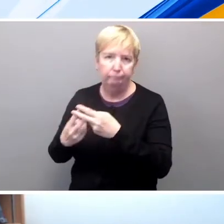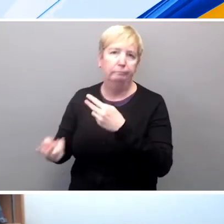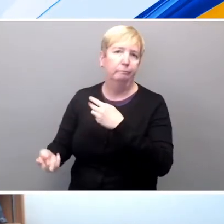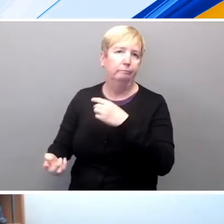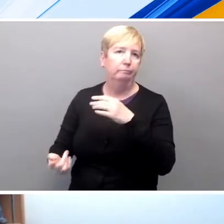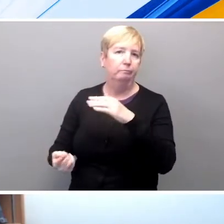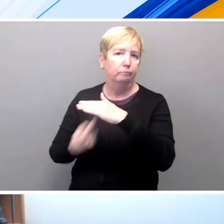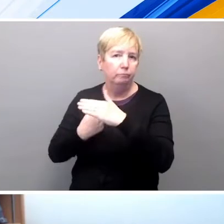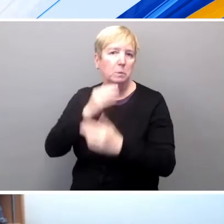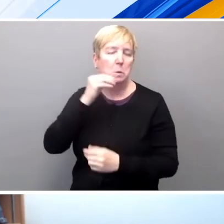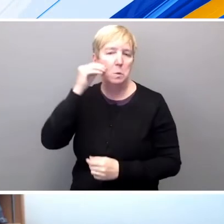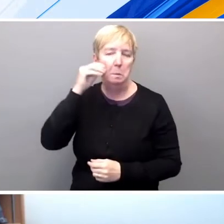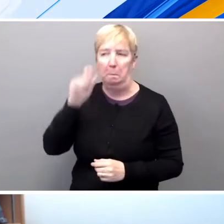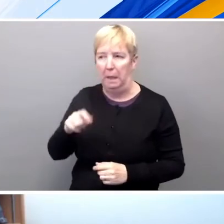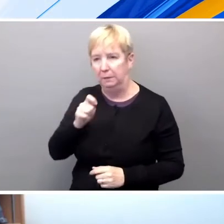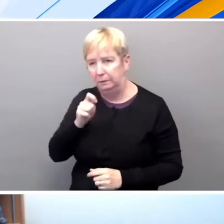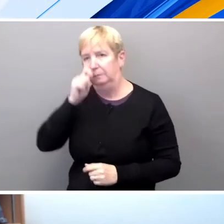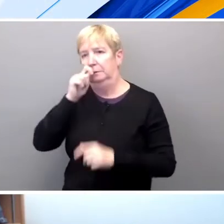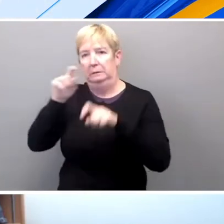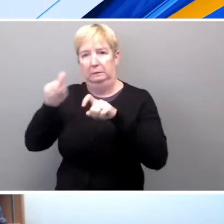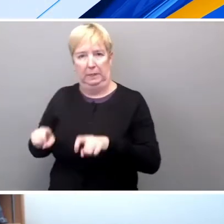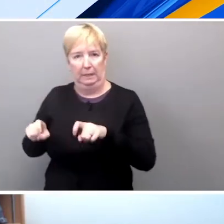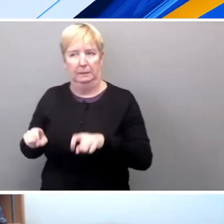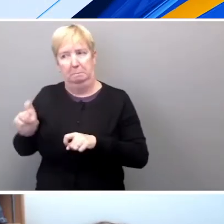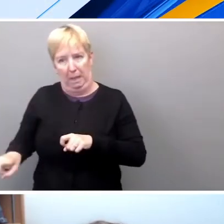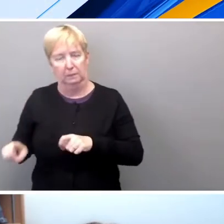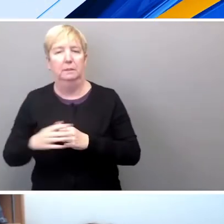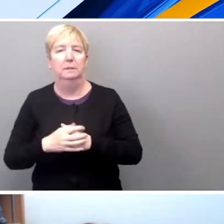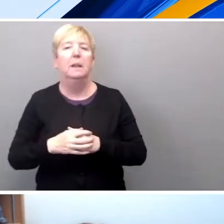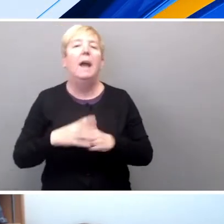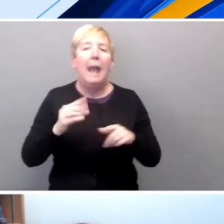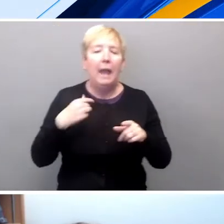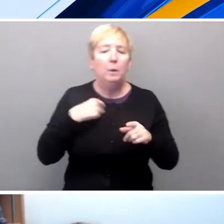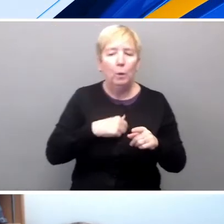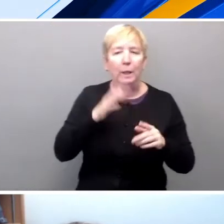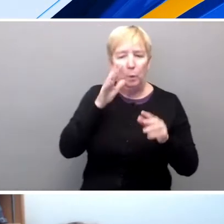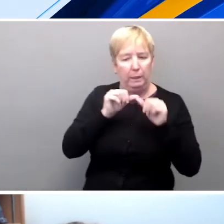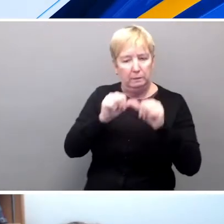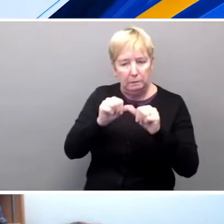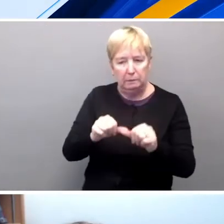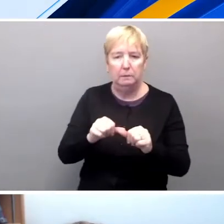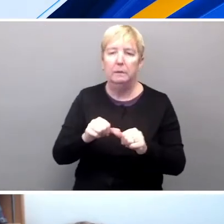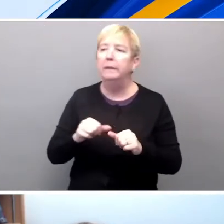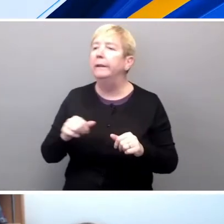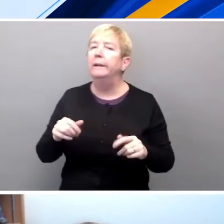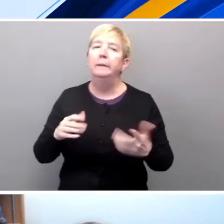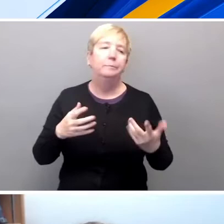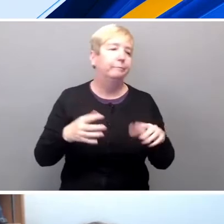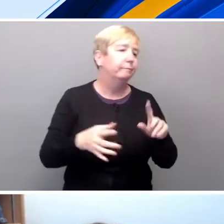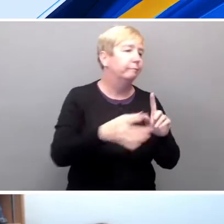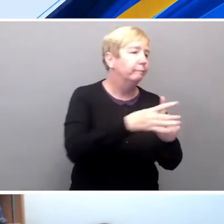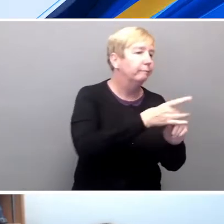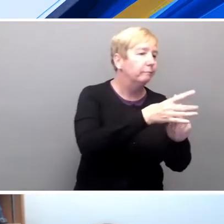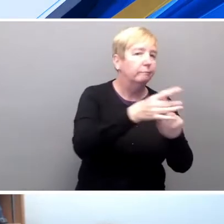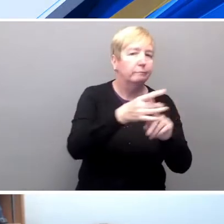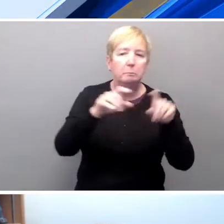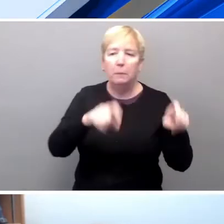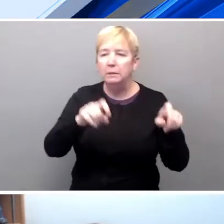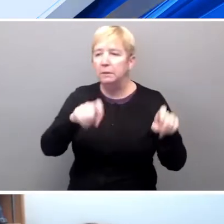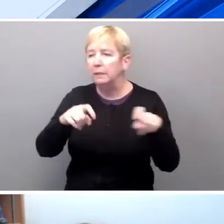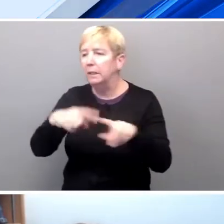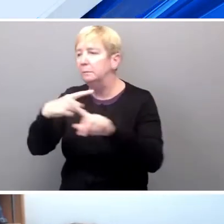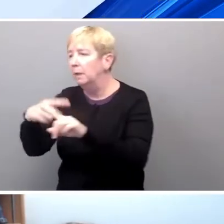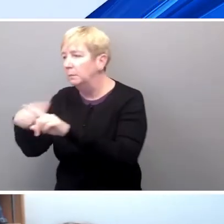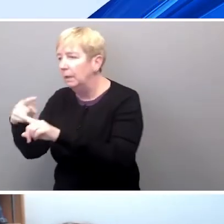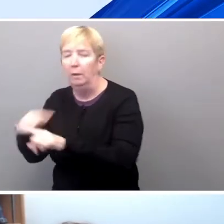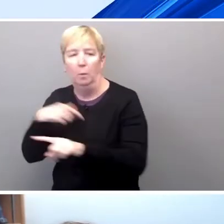together. Again, we conduct genomic surveillance. And again, this is a whole network that feeds into this